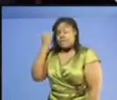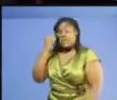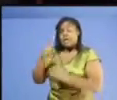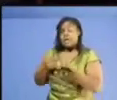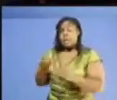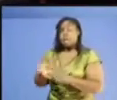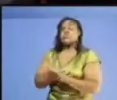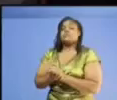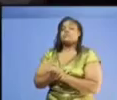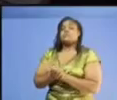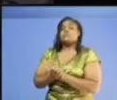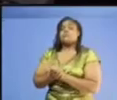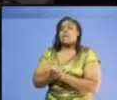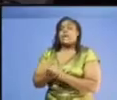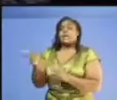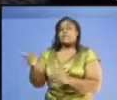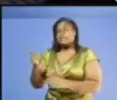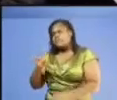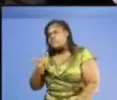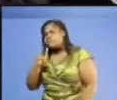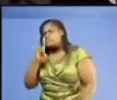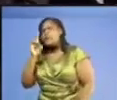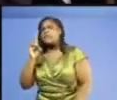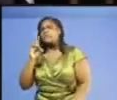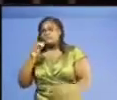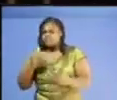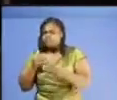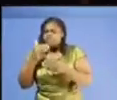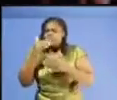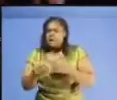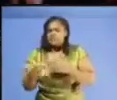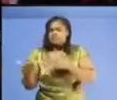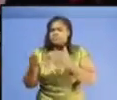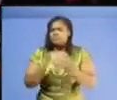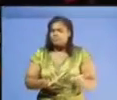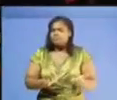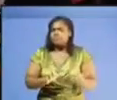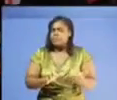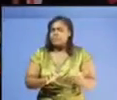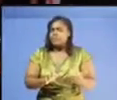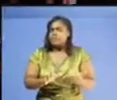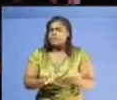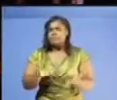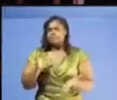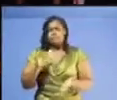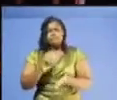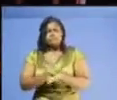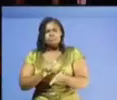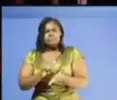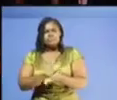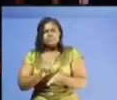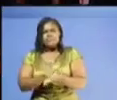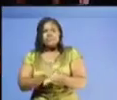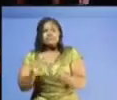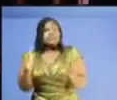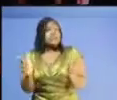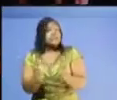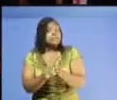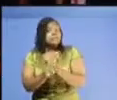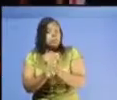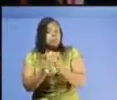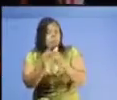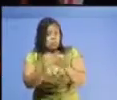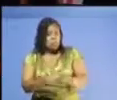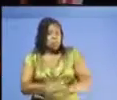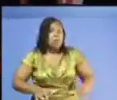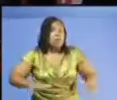mind. And I discovered after she was dead that the little piece of land